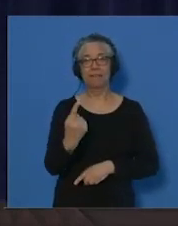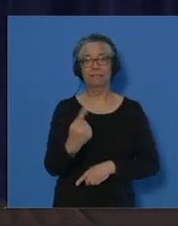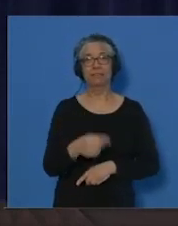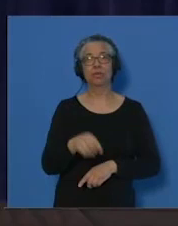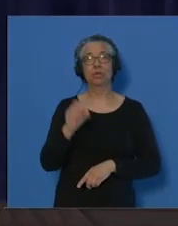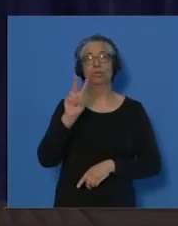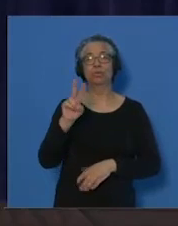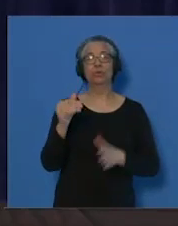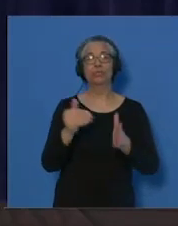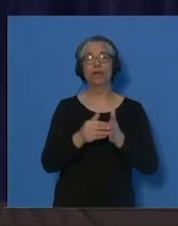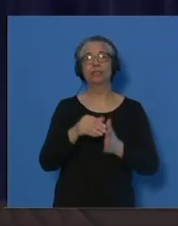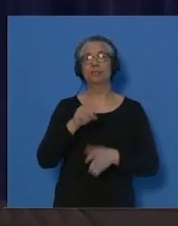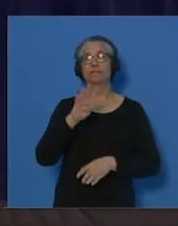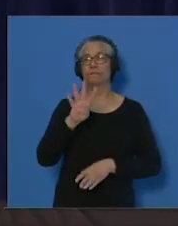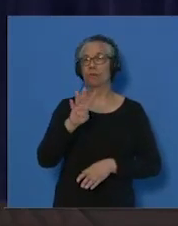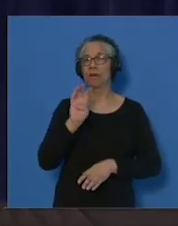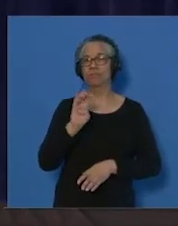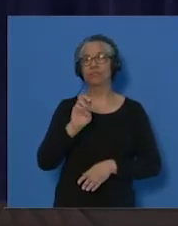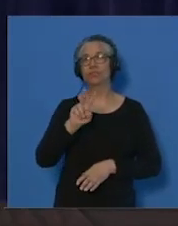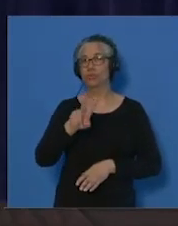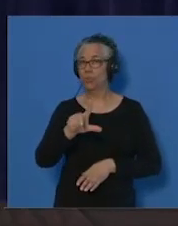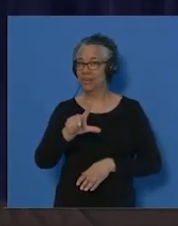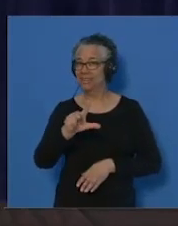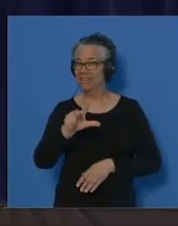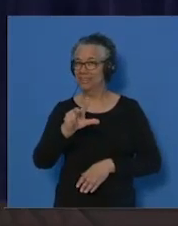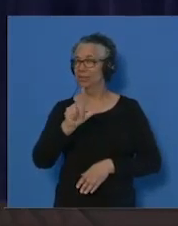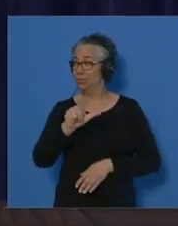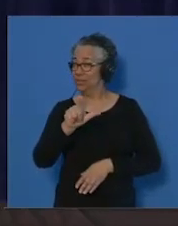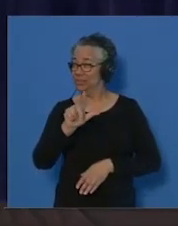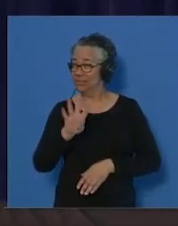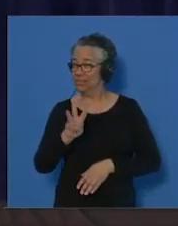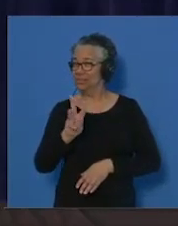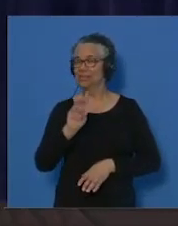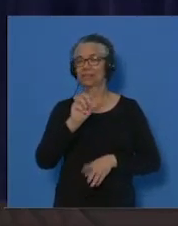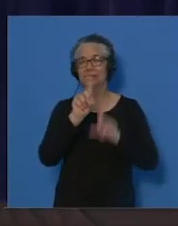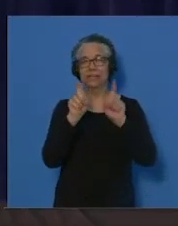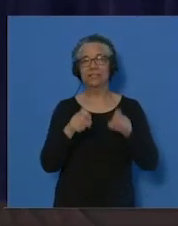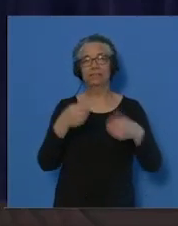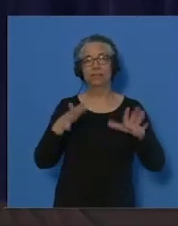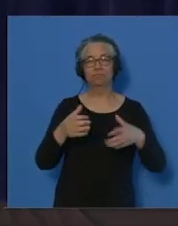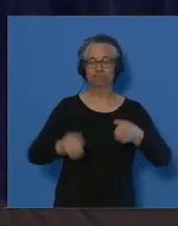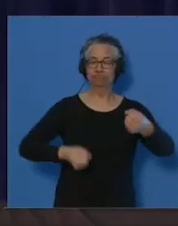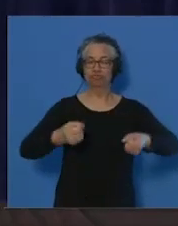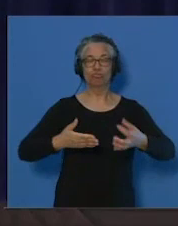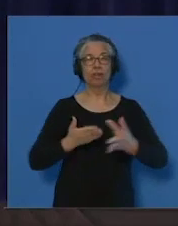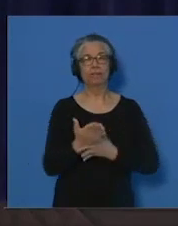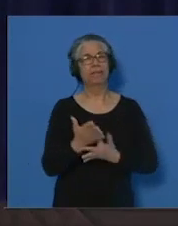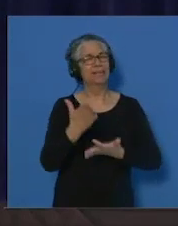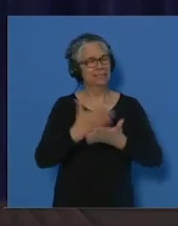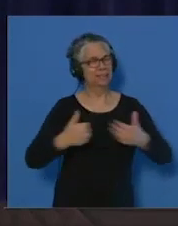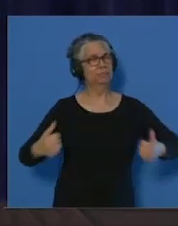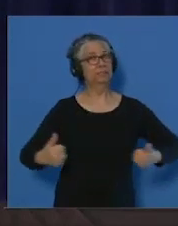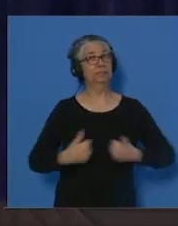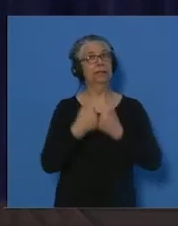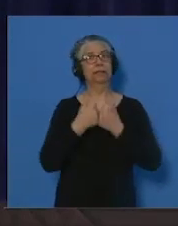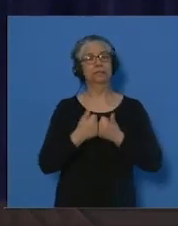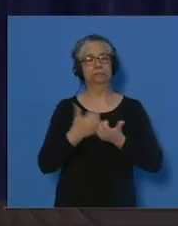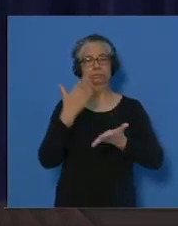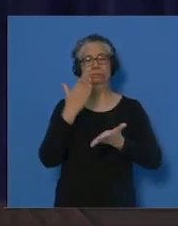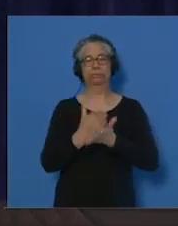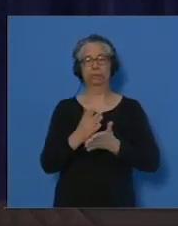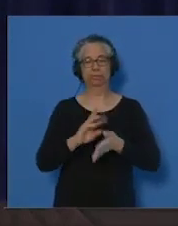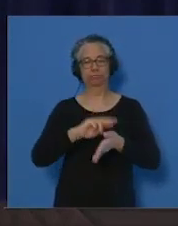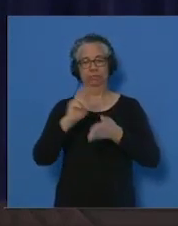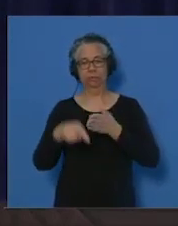2,426 tests have been conducted through drive-through. Some of the challenges which prevented the results from being